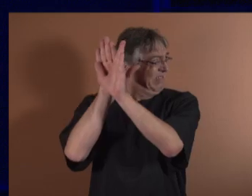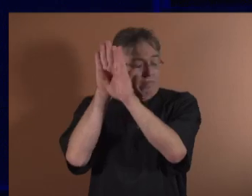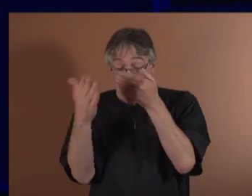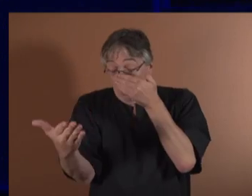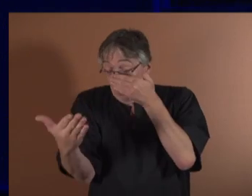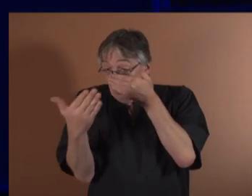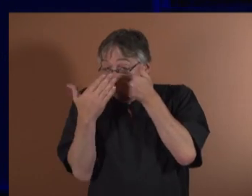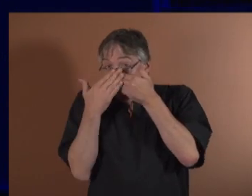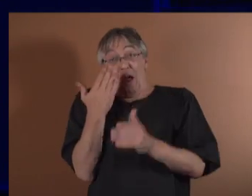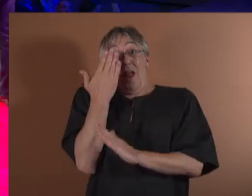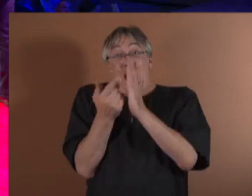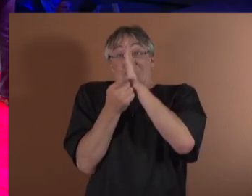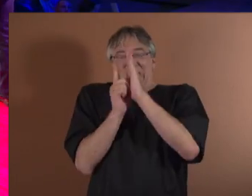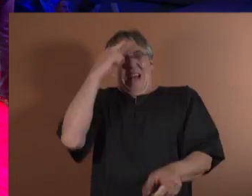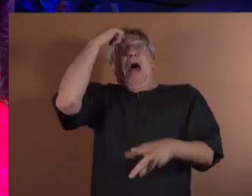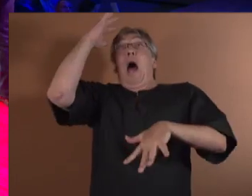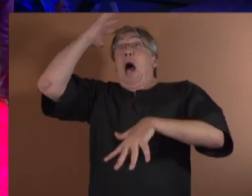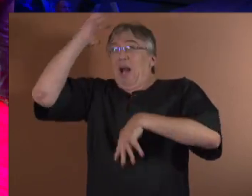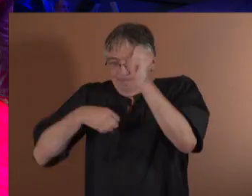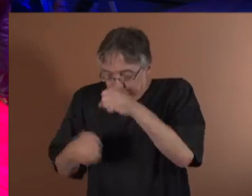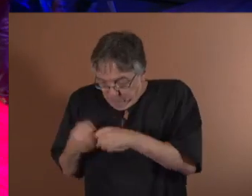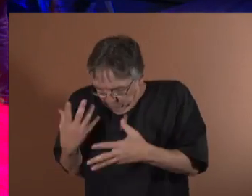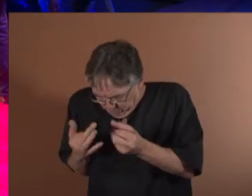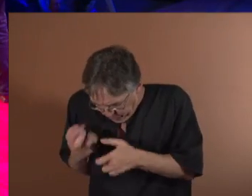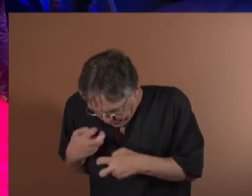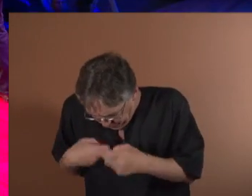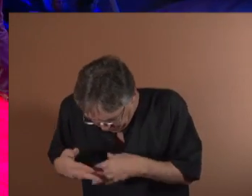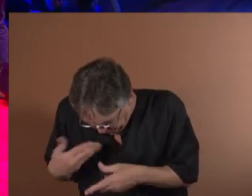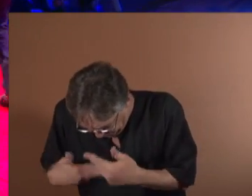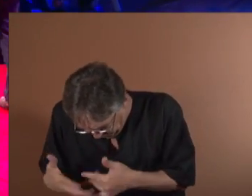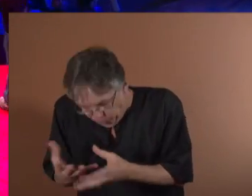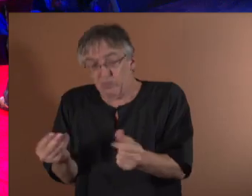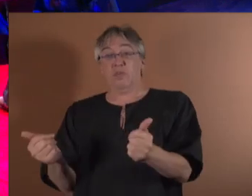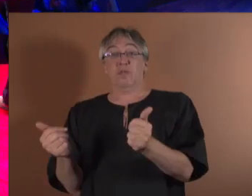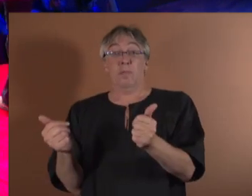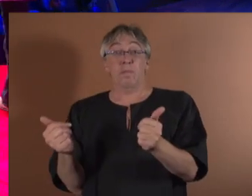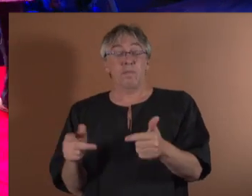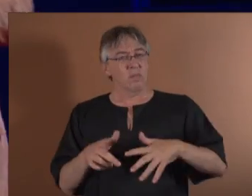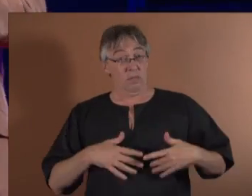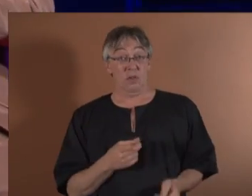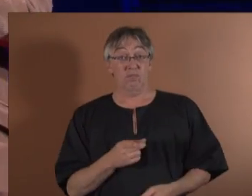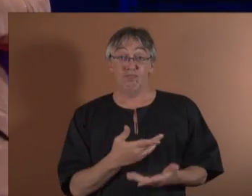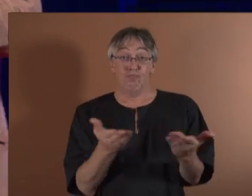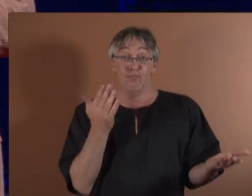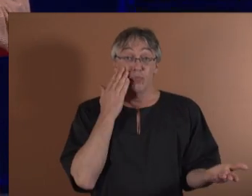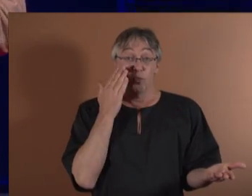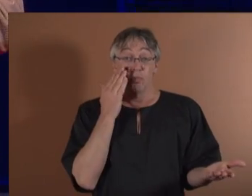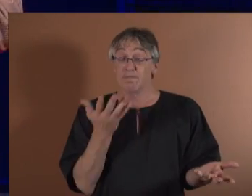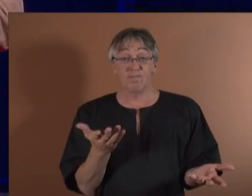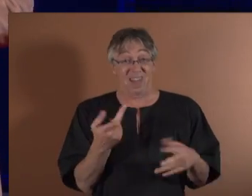you can relate to what I'm talking about? Ah, yes. Well, I discovered the best technique for handling those kinds of